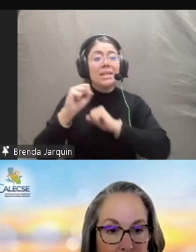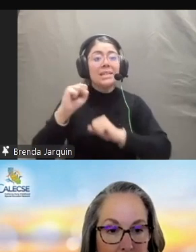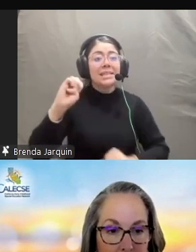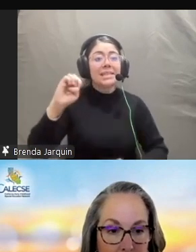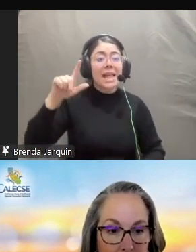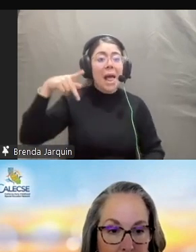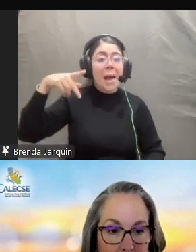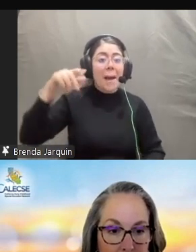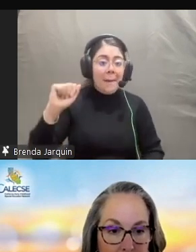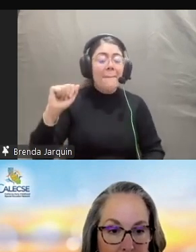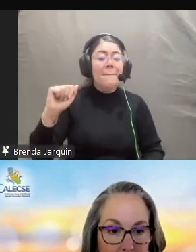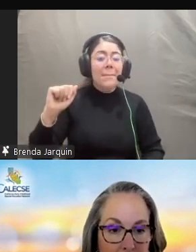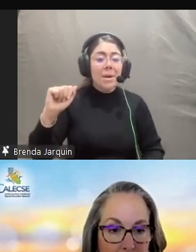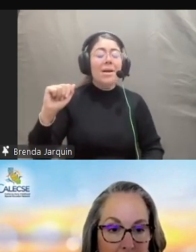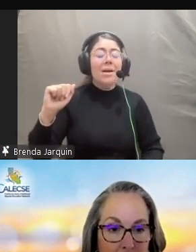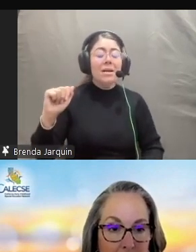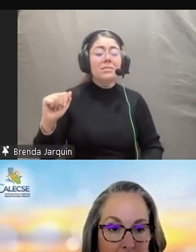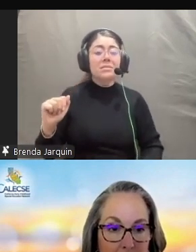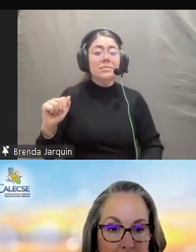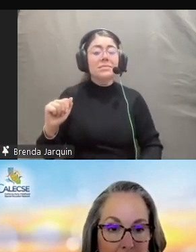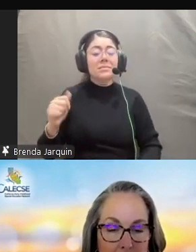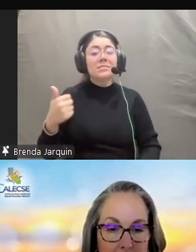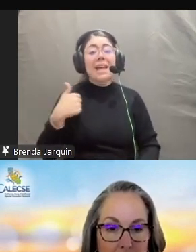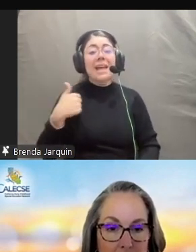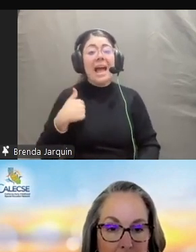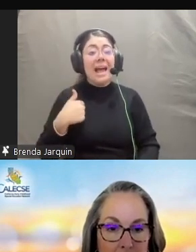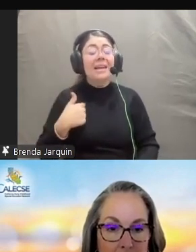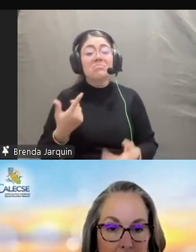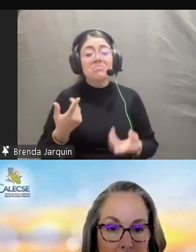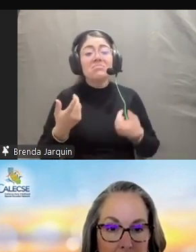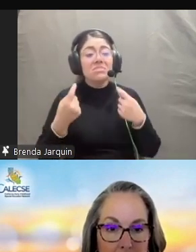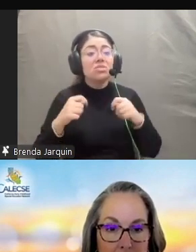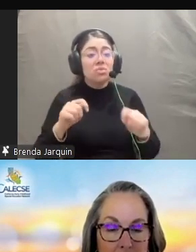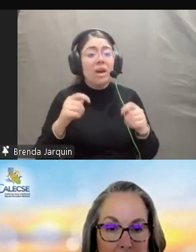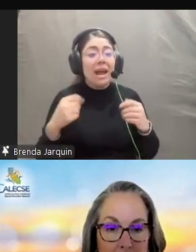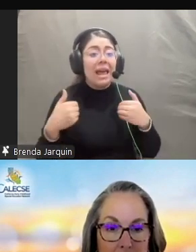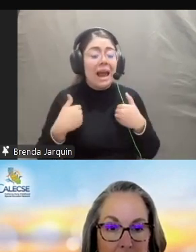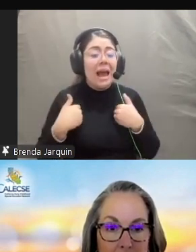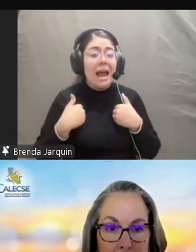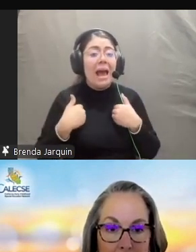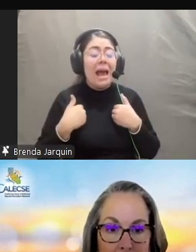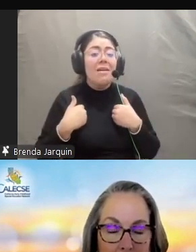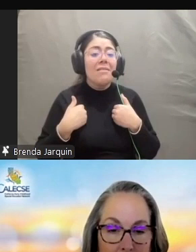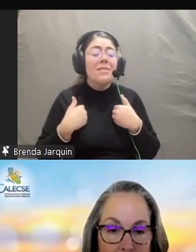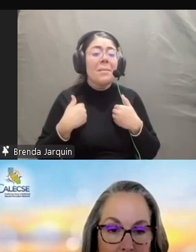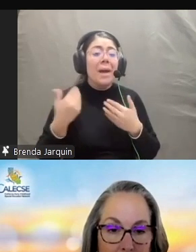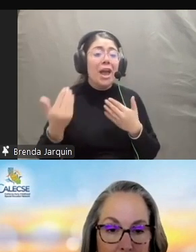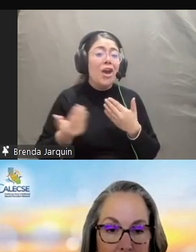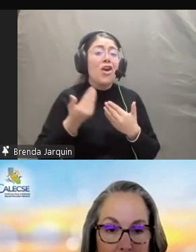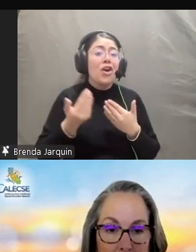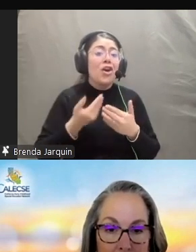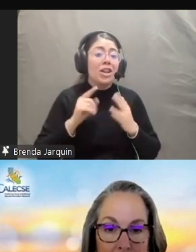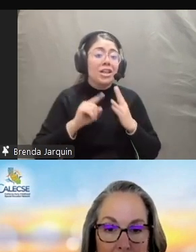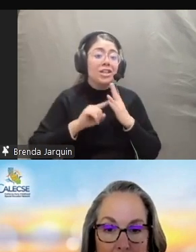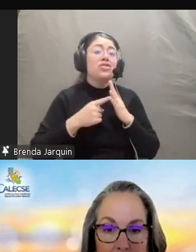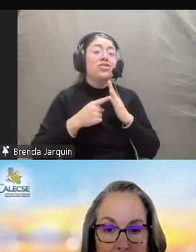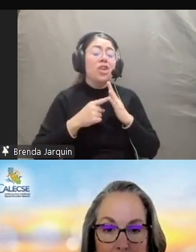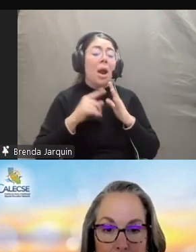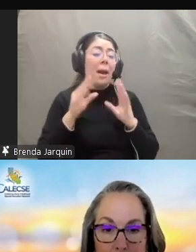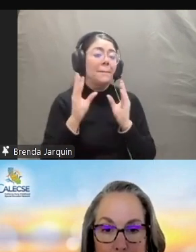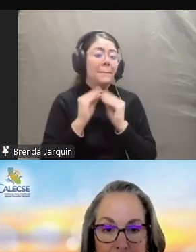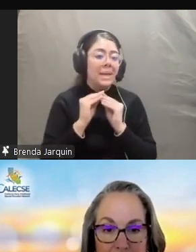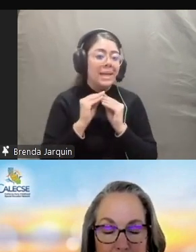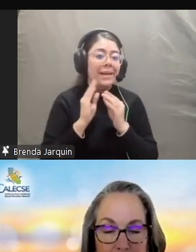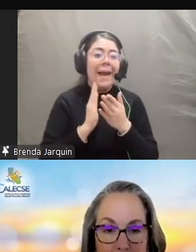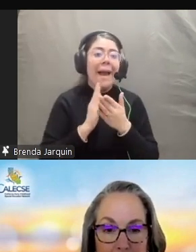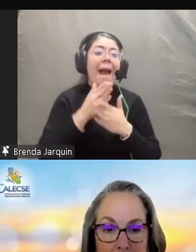area, I try to schedule my early start provider meetings after our countywide collaborative